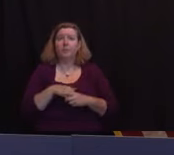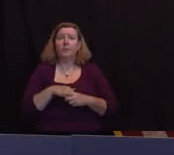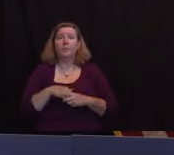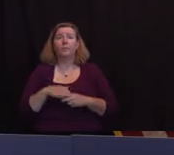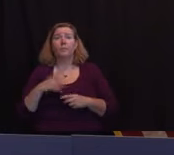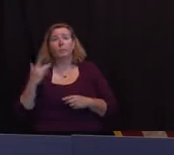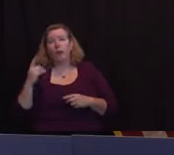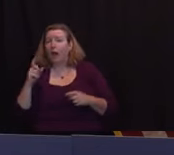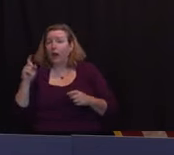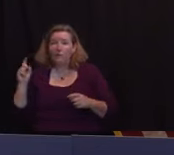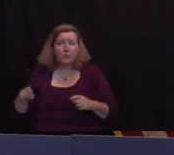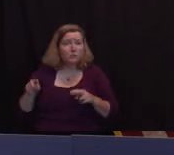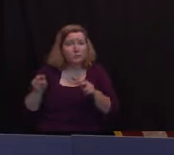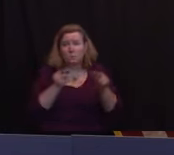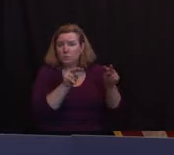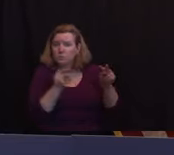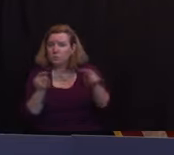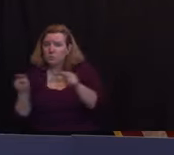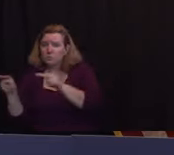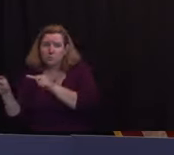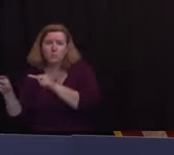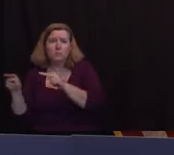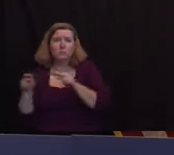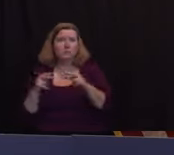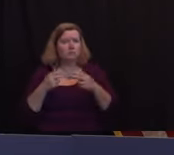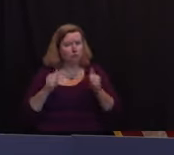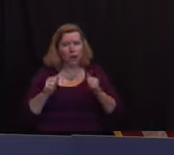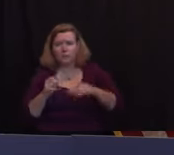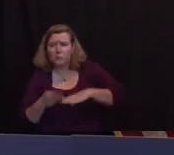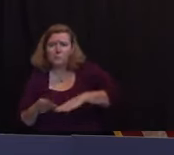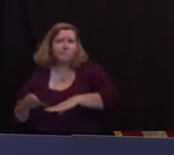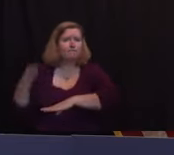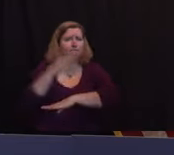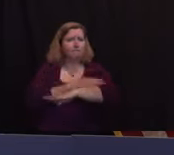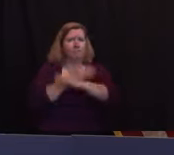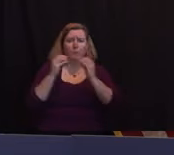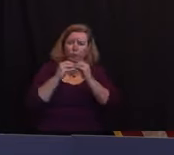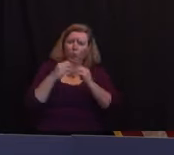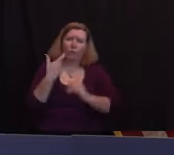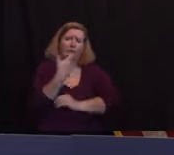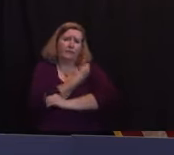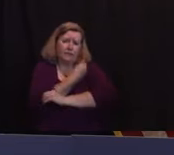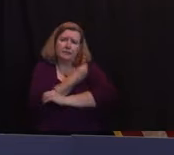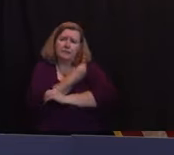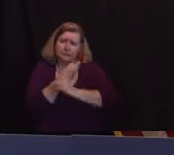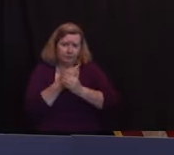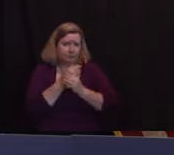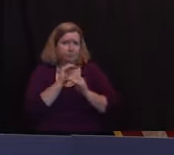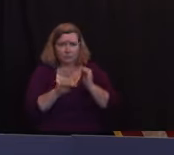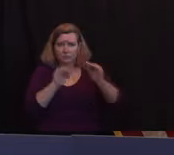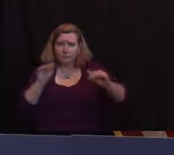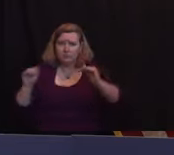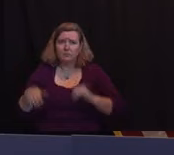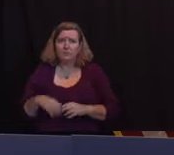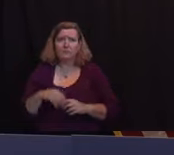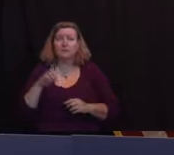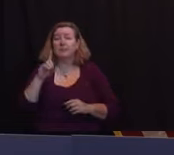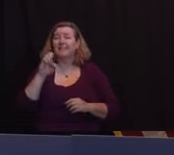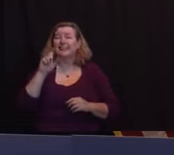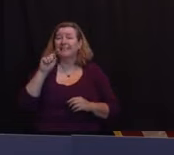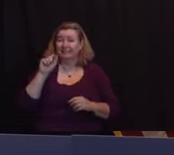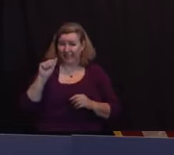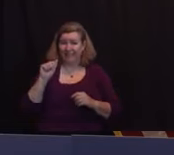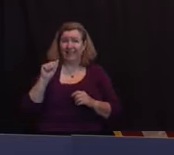continue to strive to increase our vaccination rates. We are seeing the impact that the Delta variant is having in the